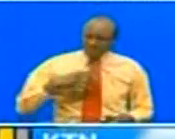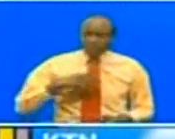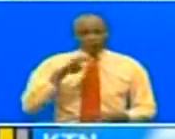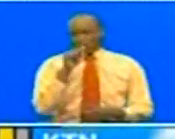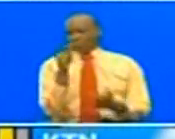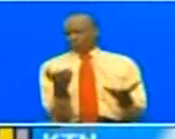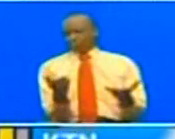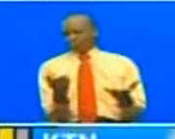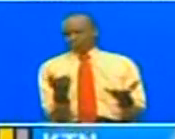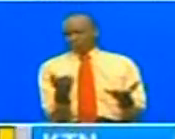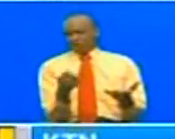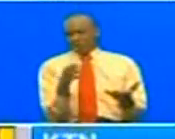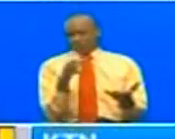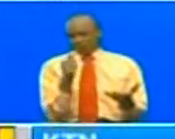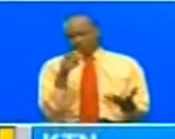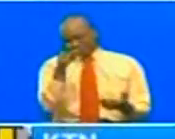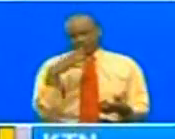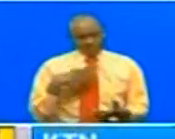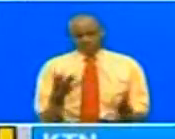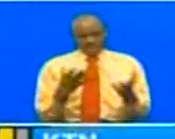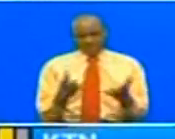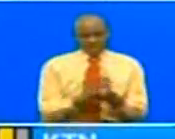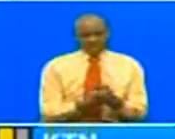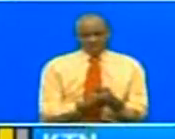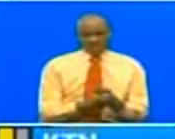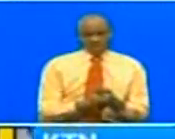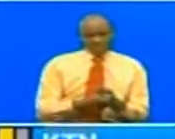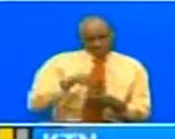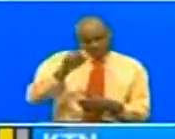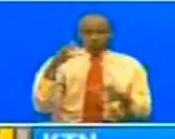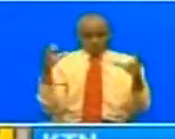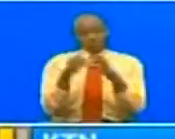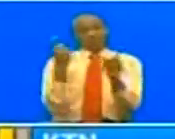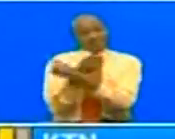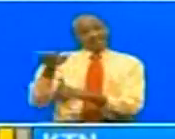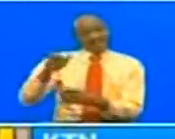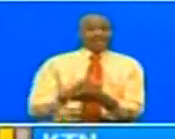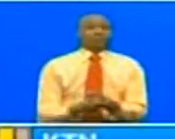from ama sangine hao wali kondesha medisha kuna other places.